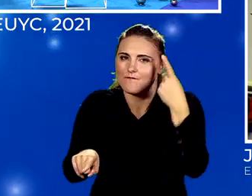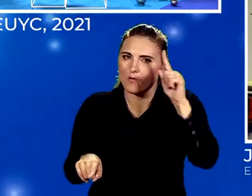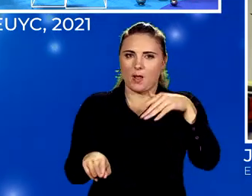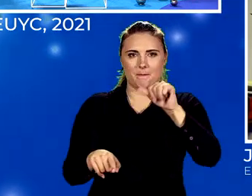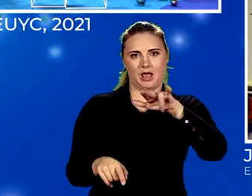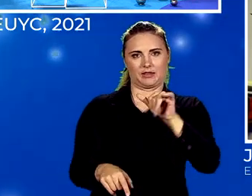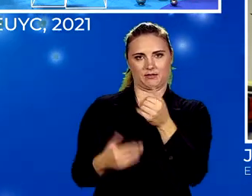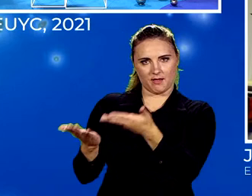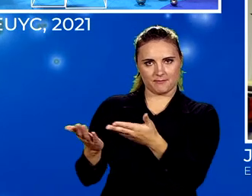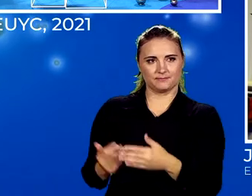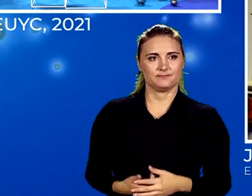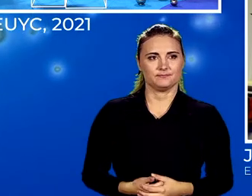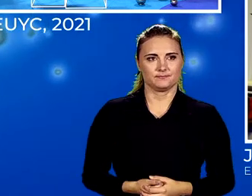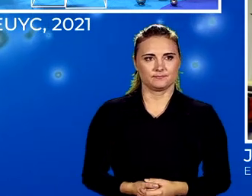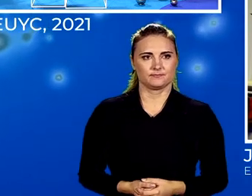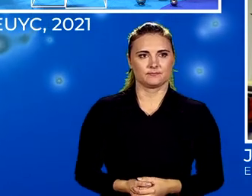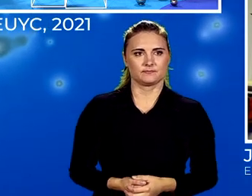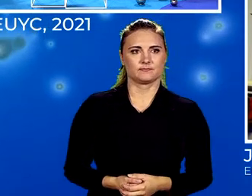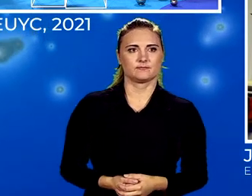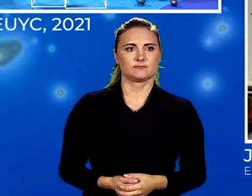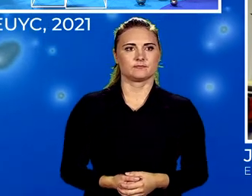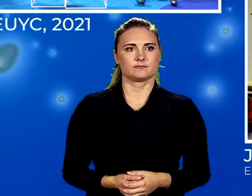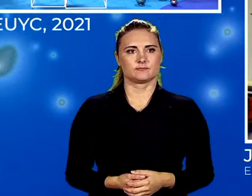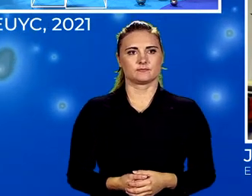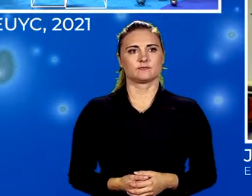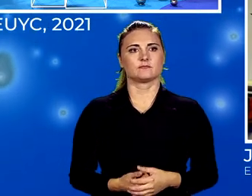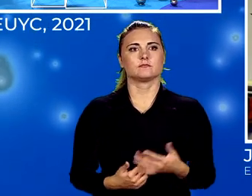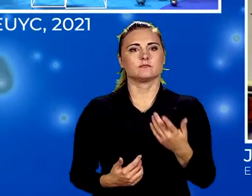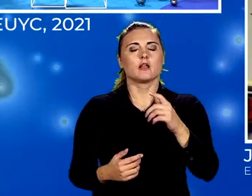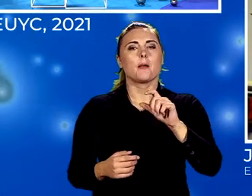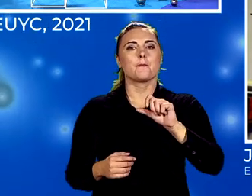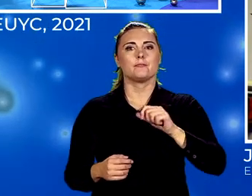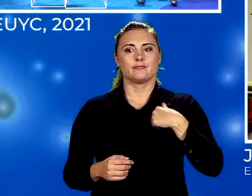time you delegate. What are your tips and tricks?